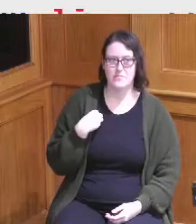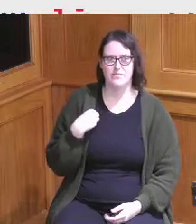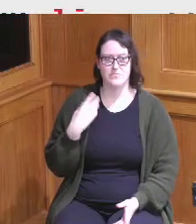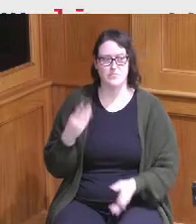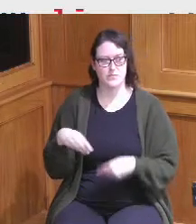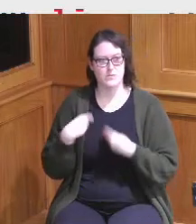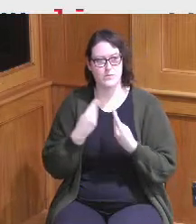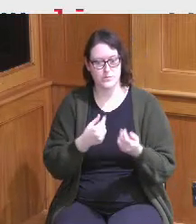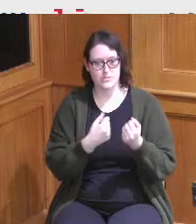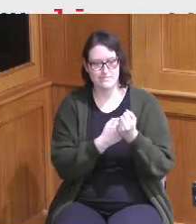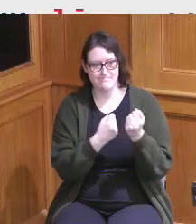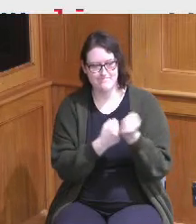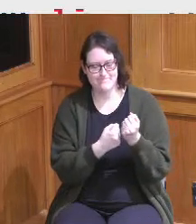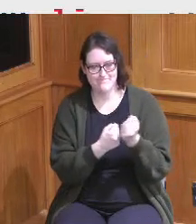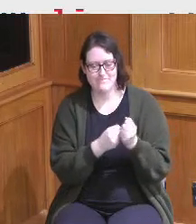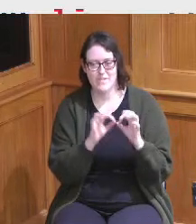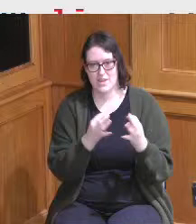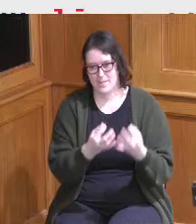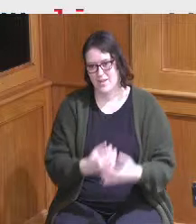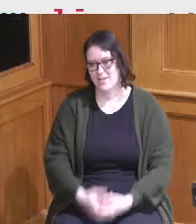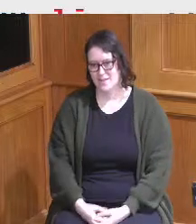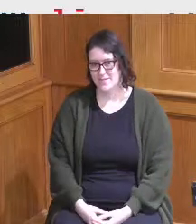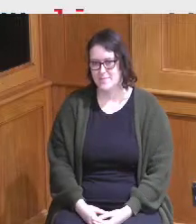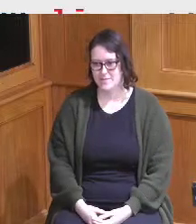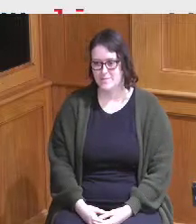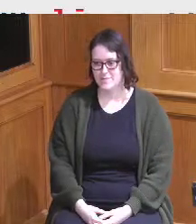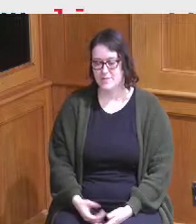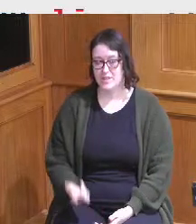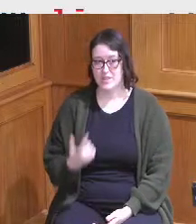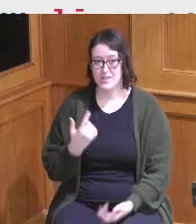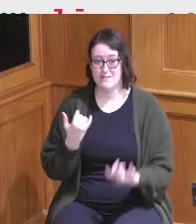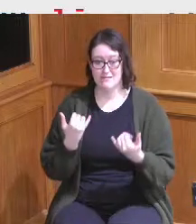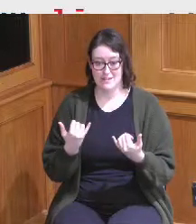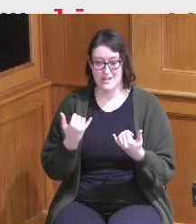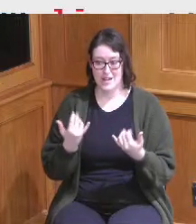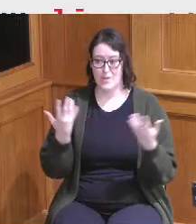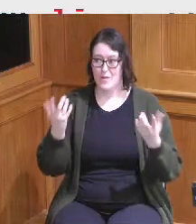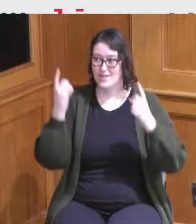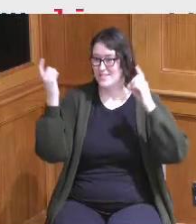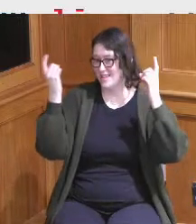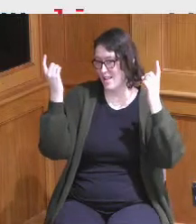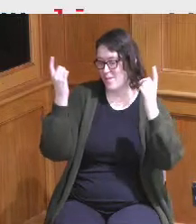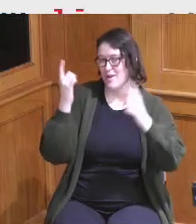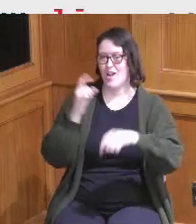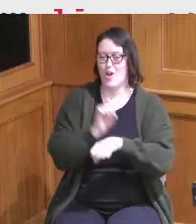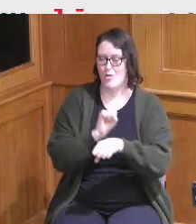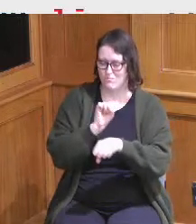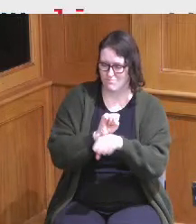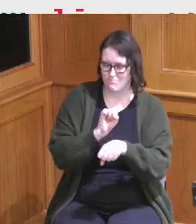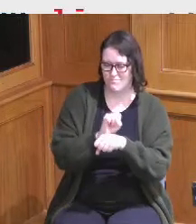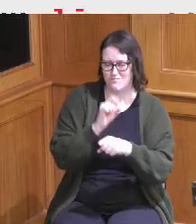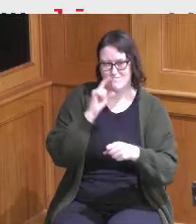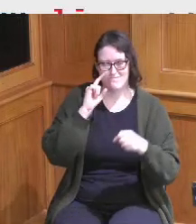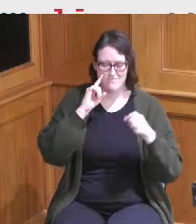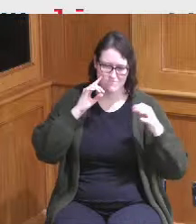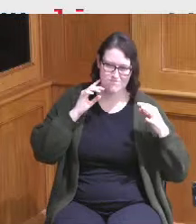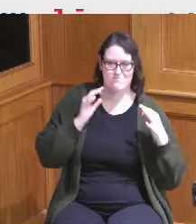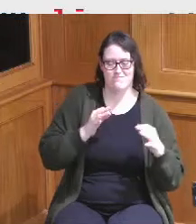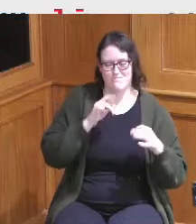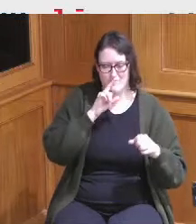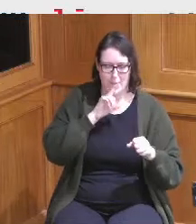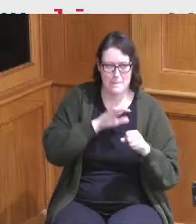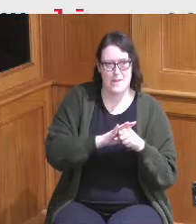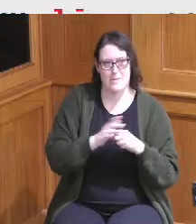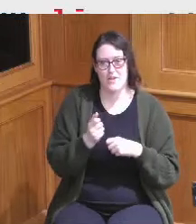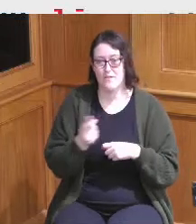provide this effort in supporting families. We are here today to celebrate some of the hard work and dedication of a few of the